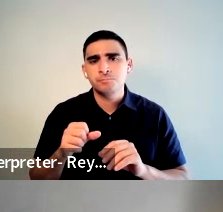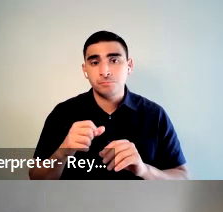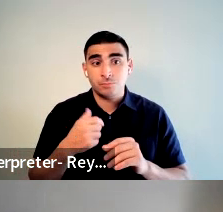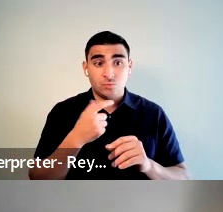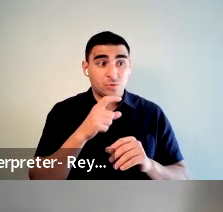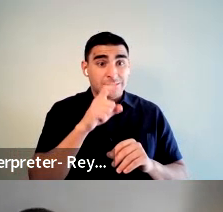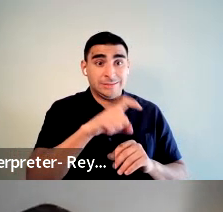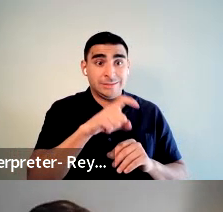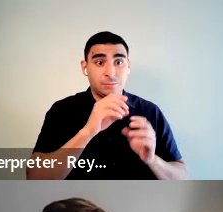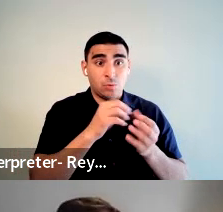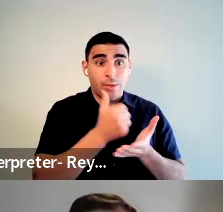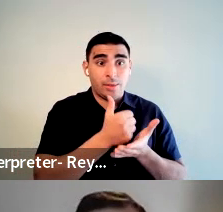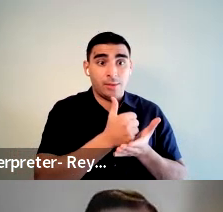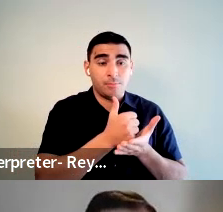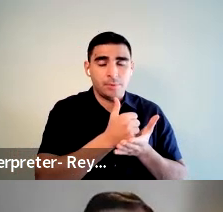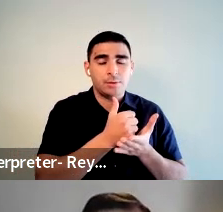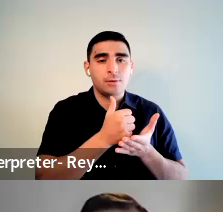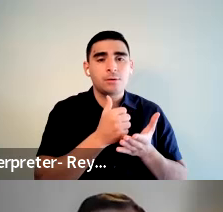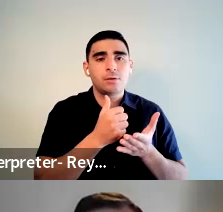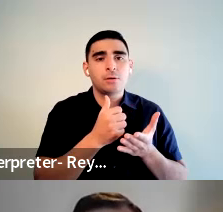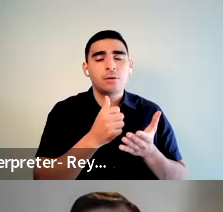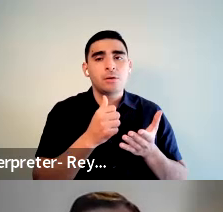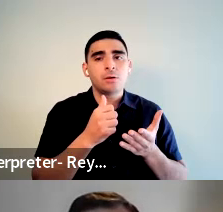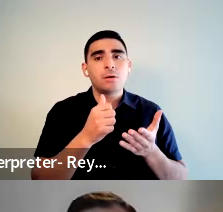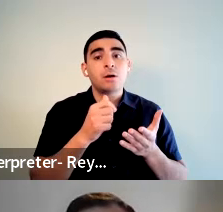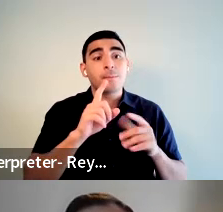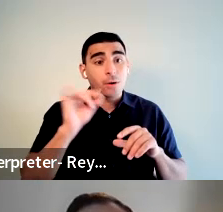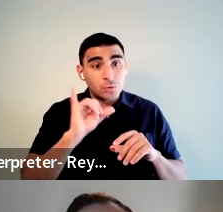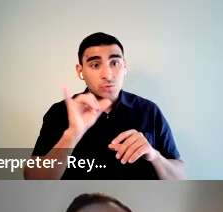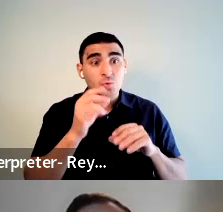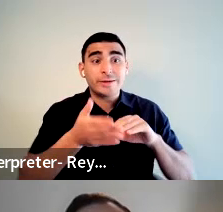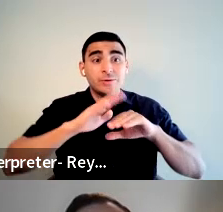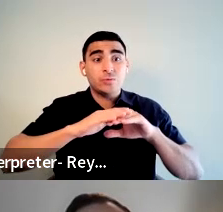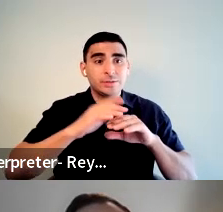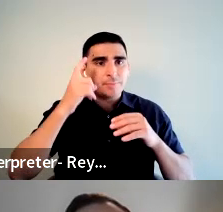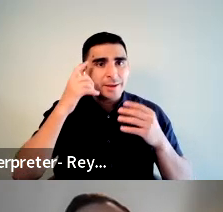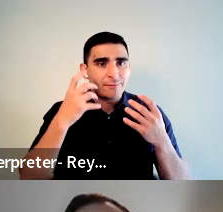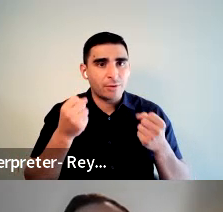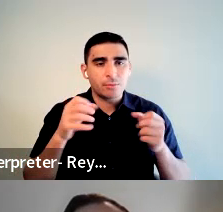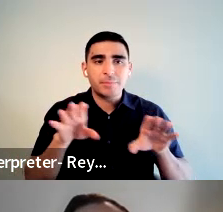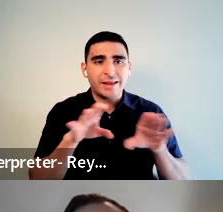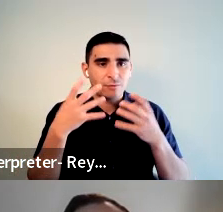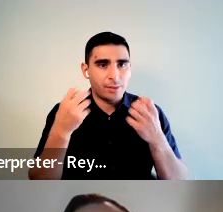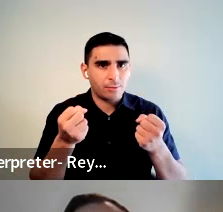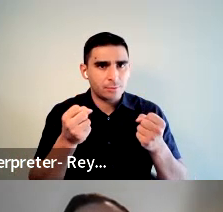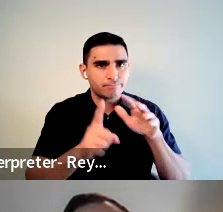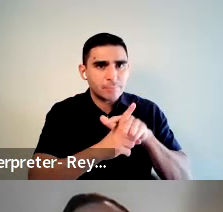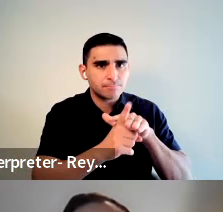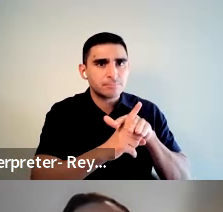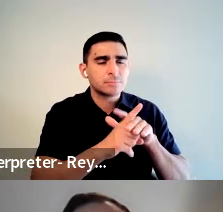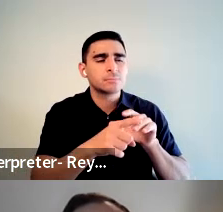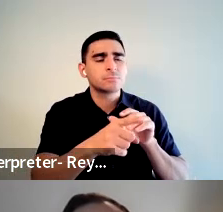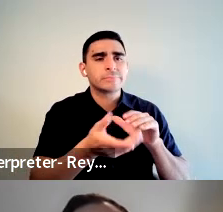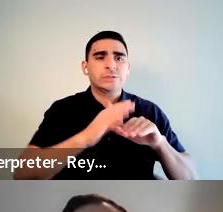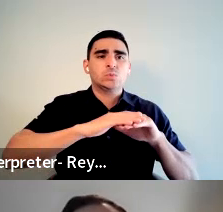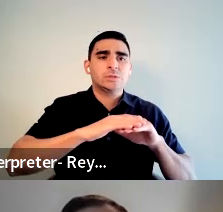higher acuity levels that we're seeing of behavioral health needs, and I think just